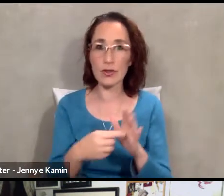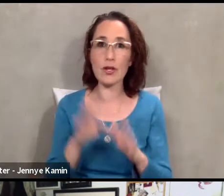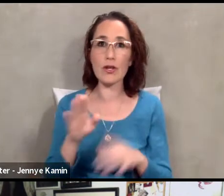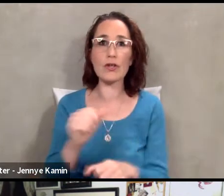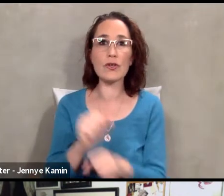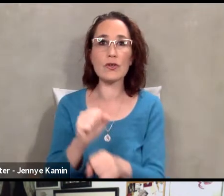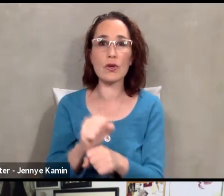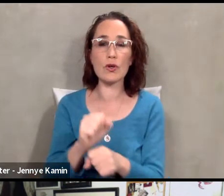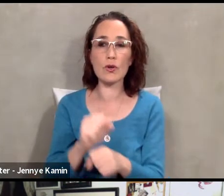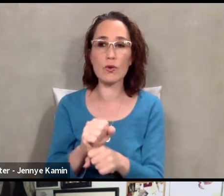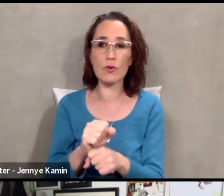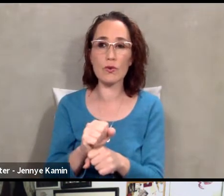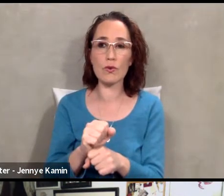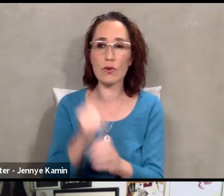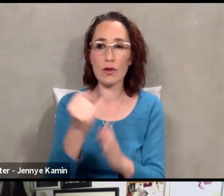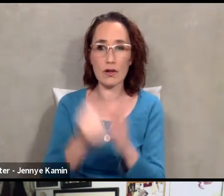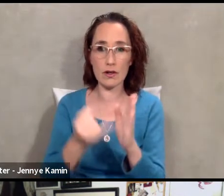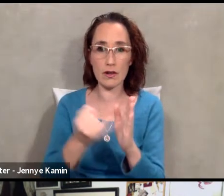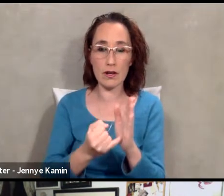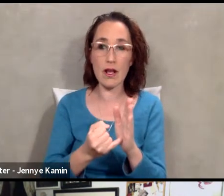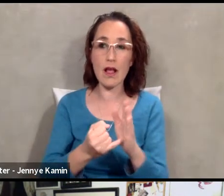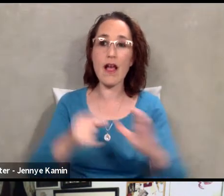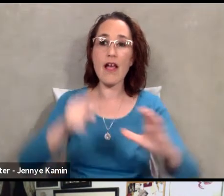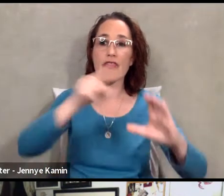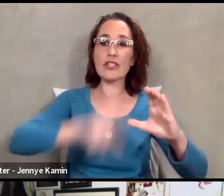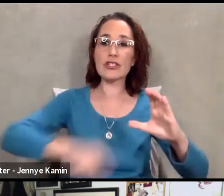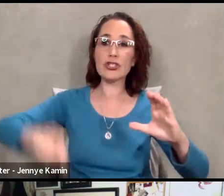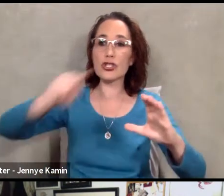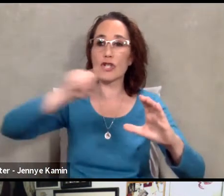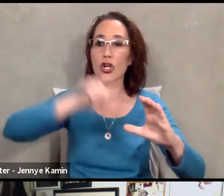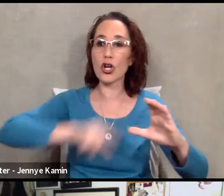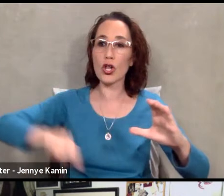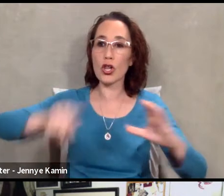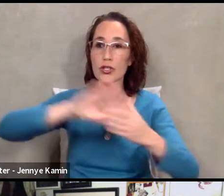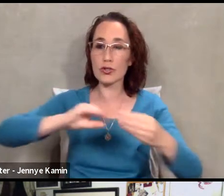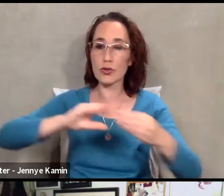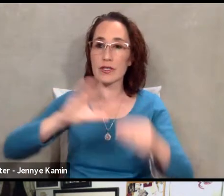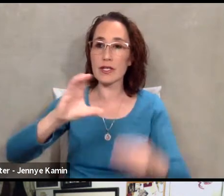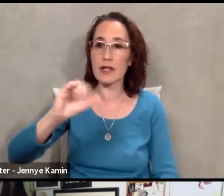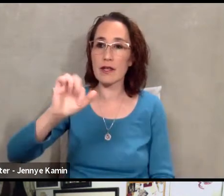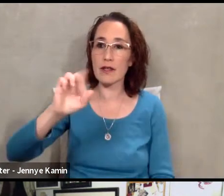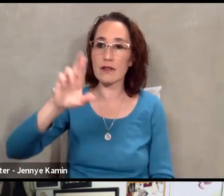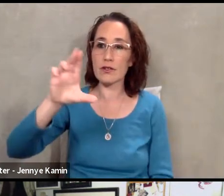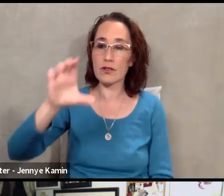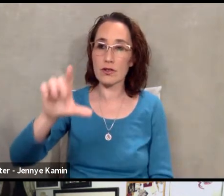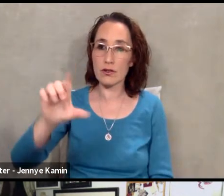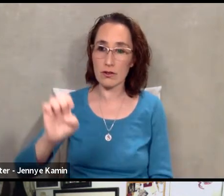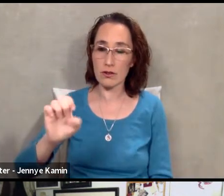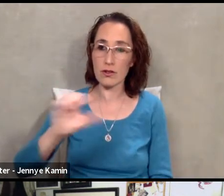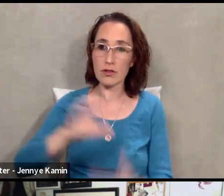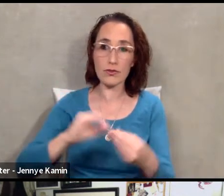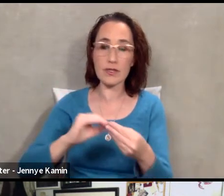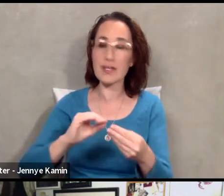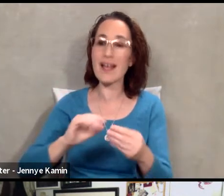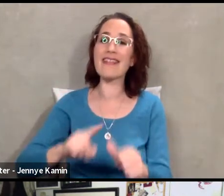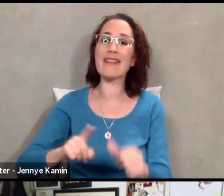on the circle stories. And maybe you can just tell us a little bit about the origin of this series.